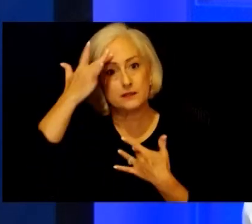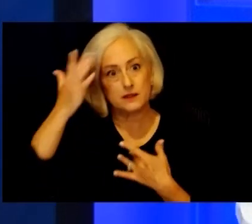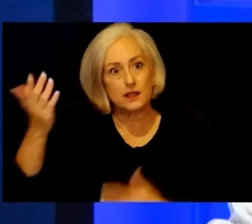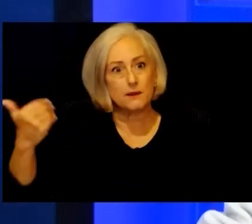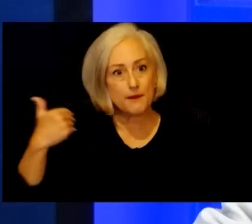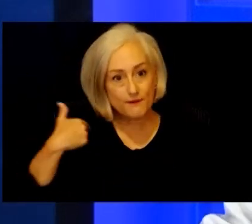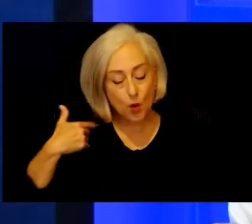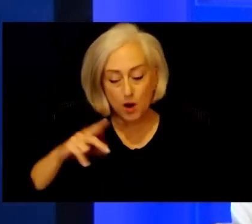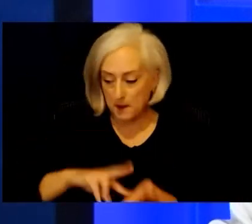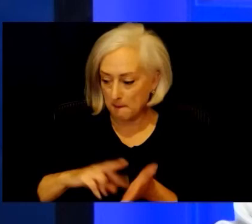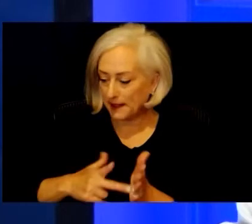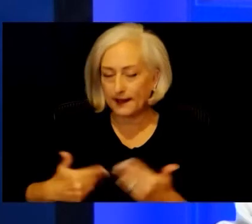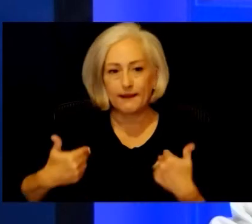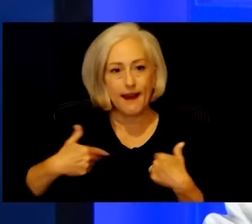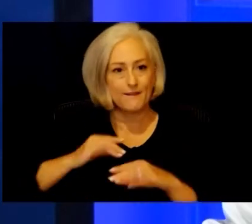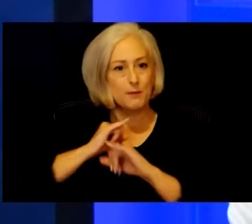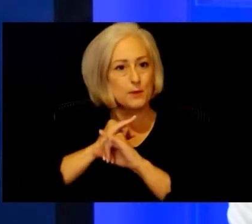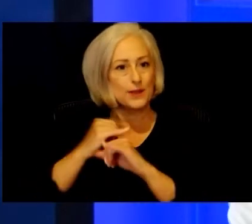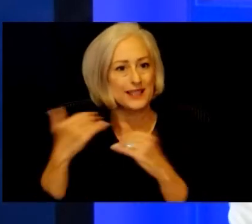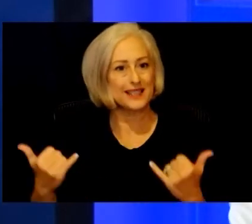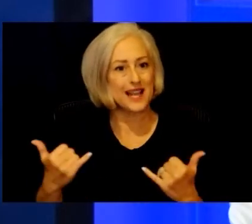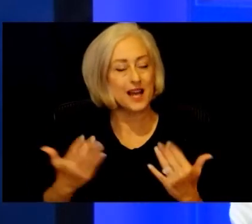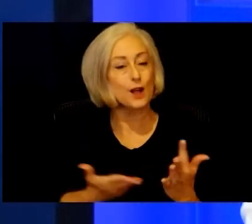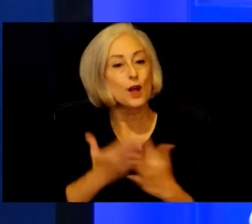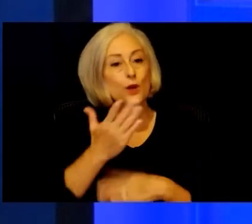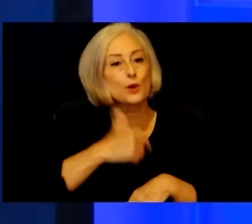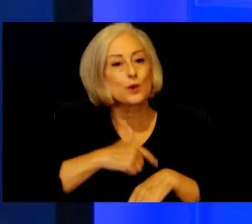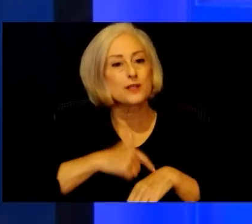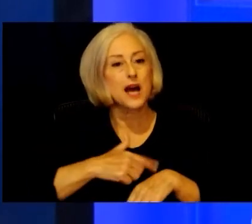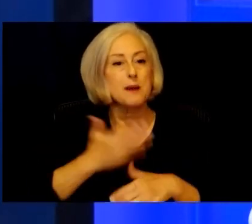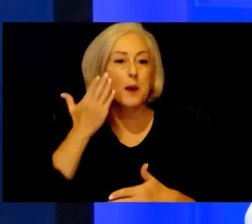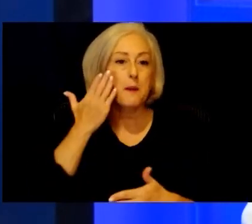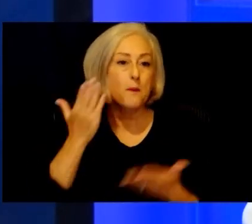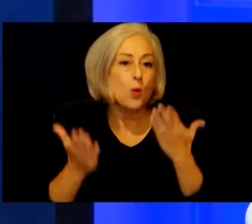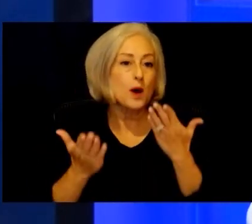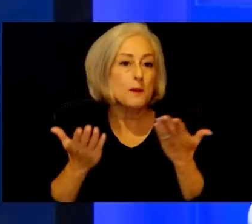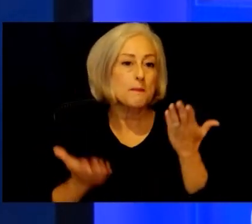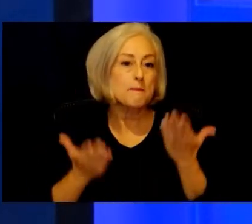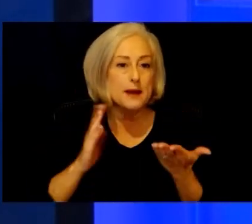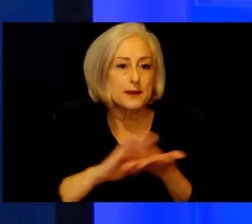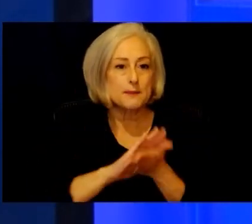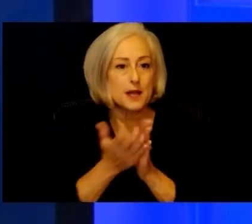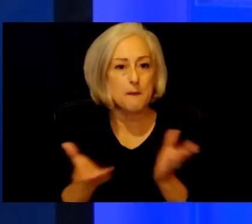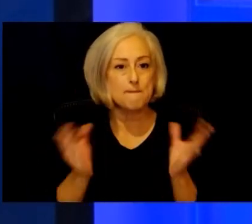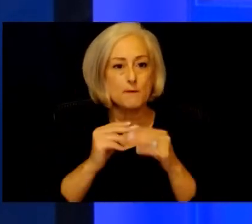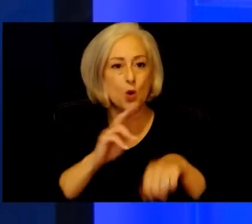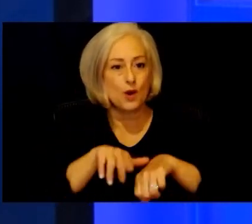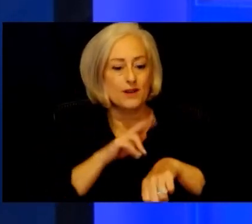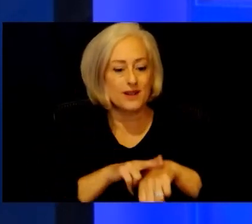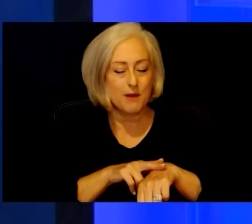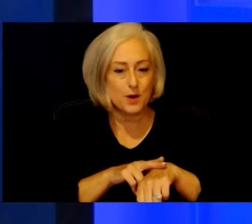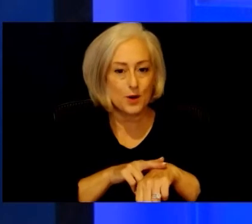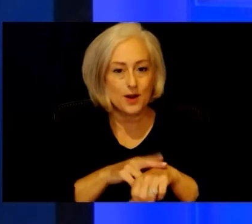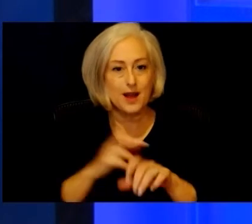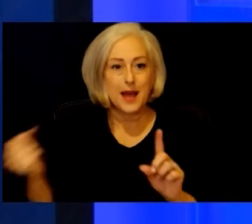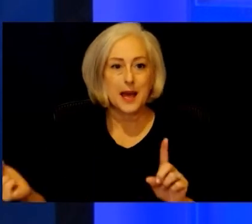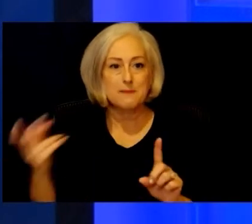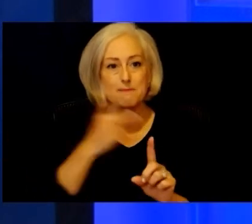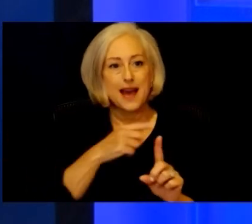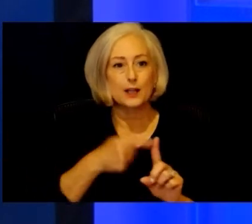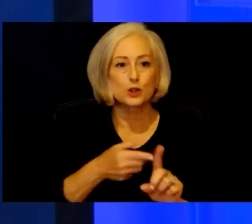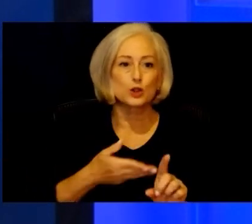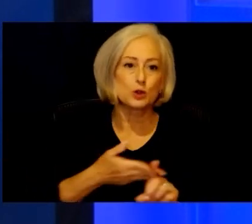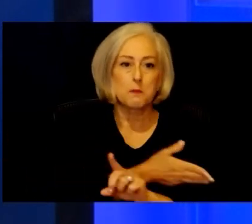will continue to become more normalized to this and maybe getting back to pre-pandemic activities and the way things